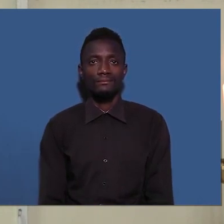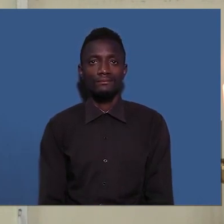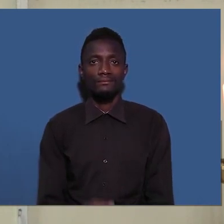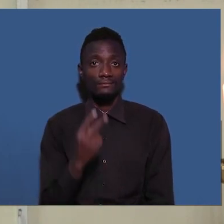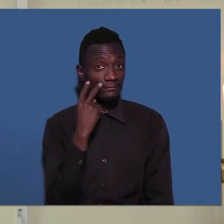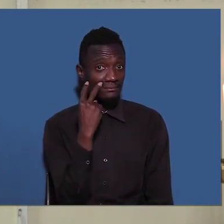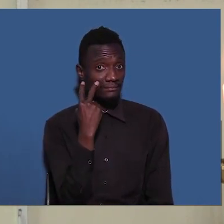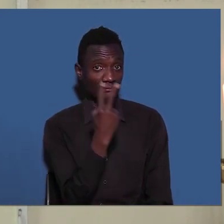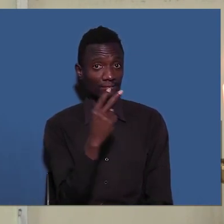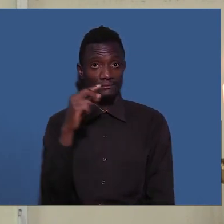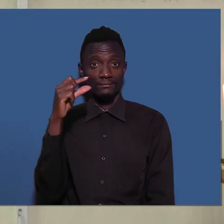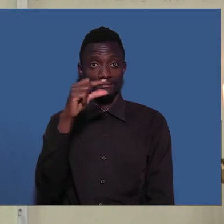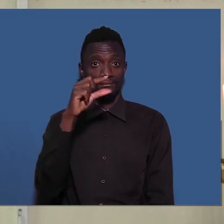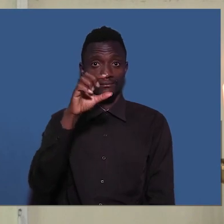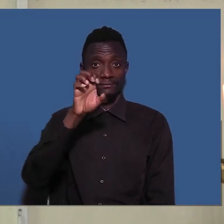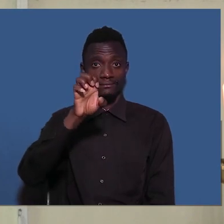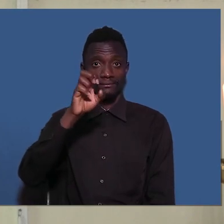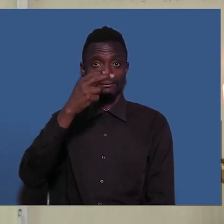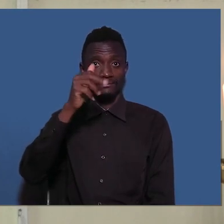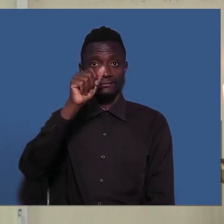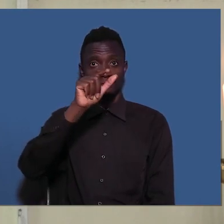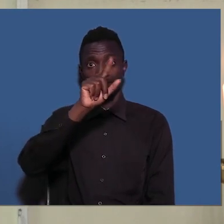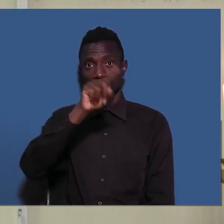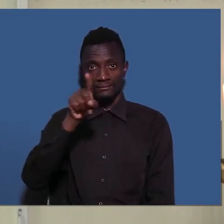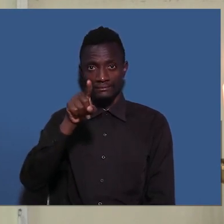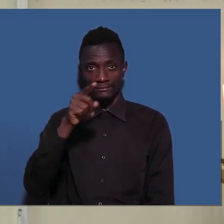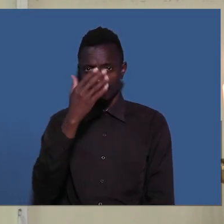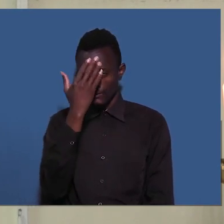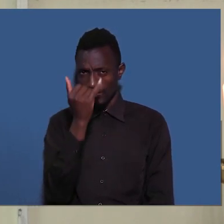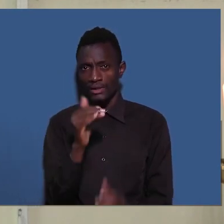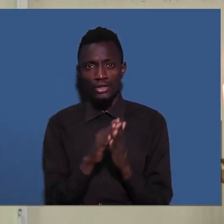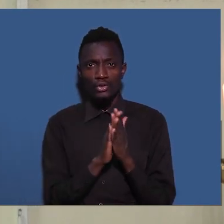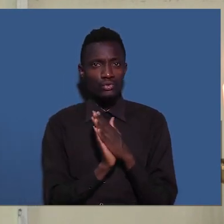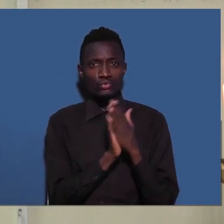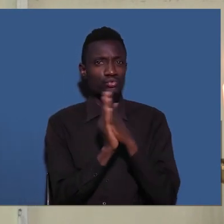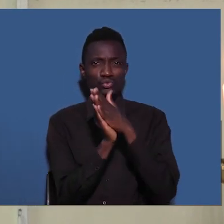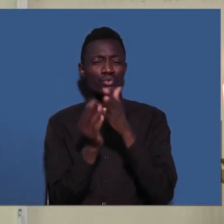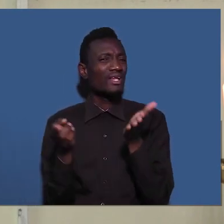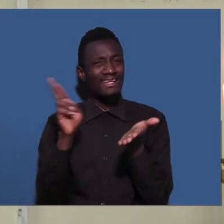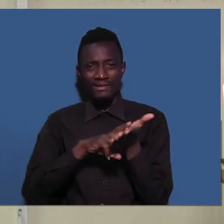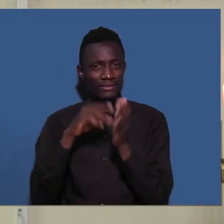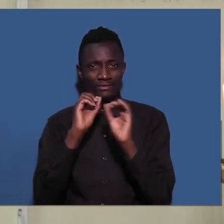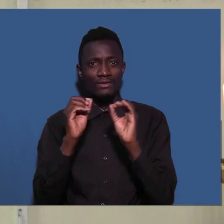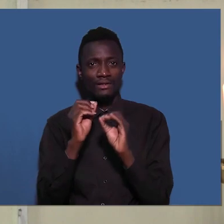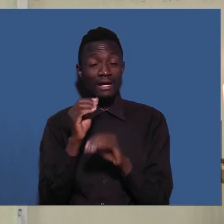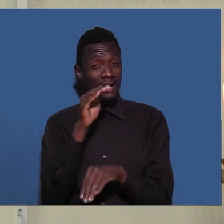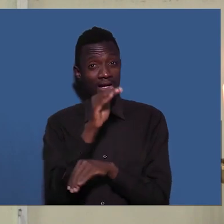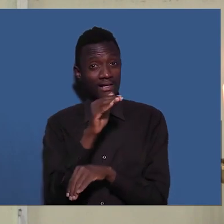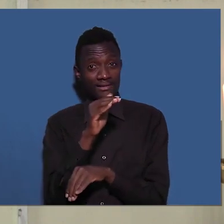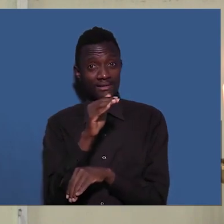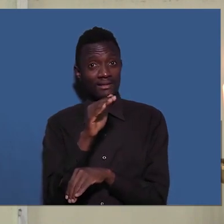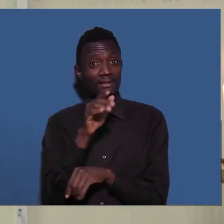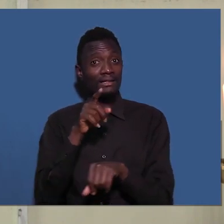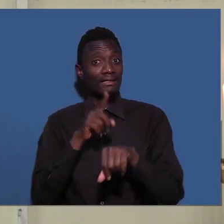Gehazi, because we will not repeat the story, but I can request you in your own time to read chapter 5